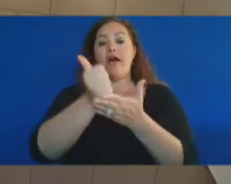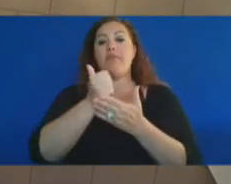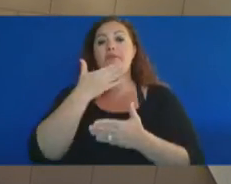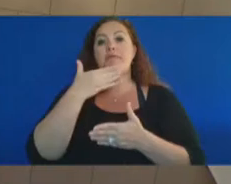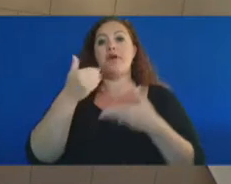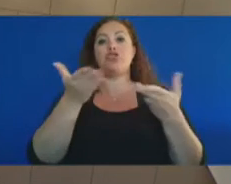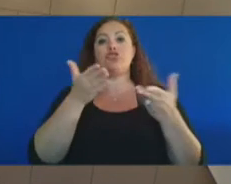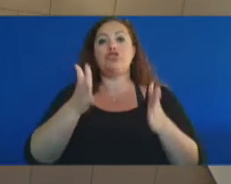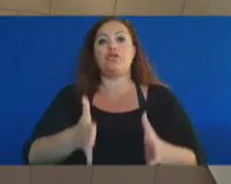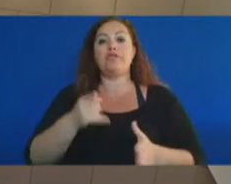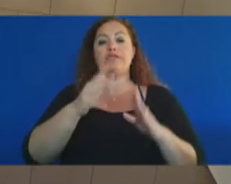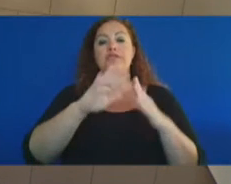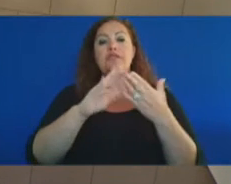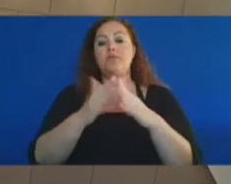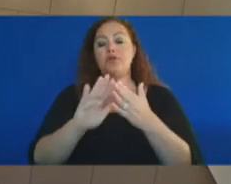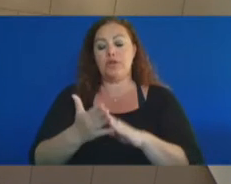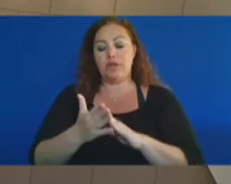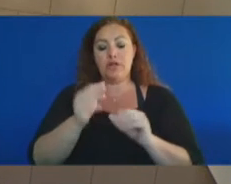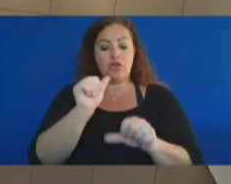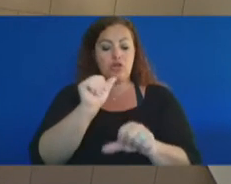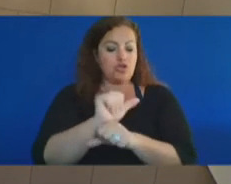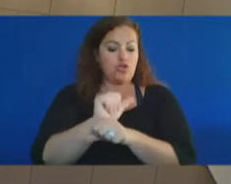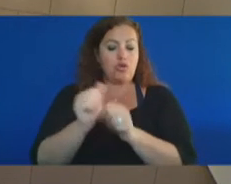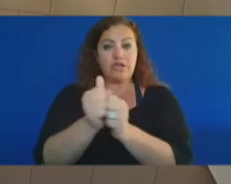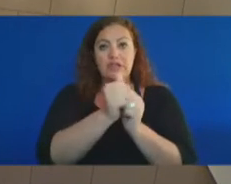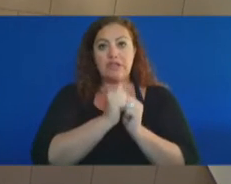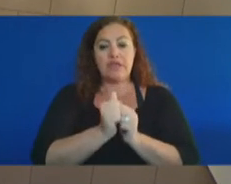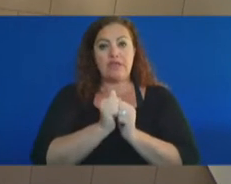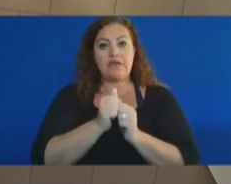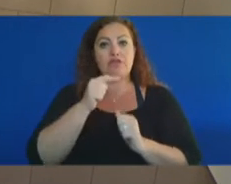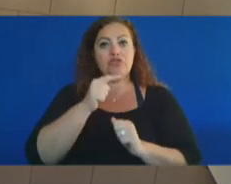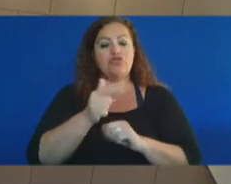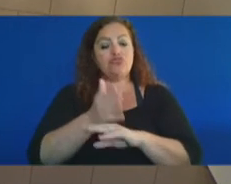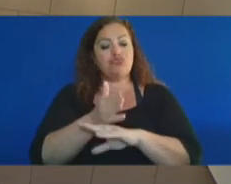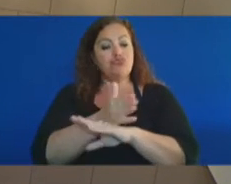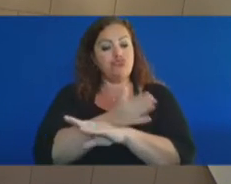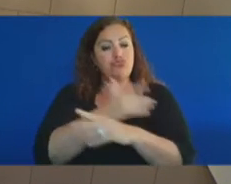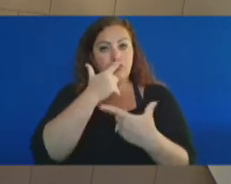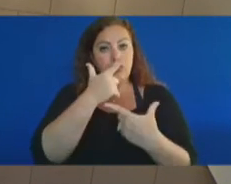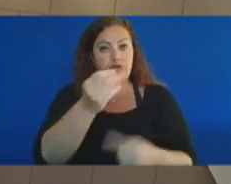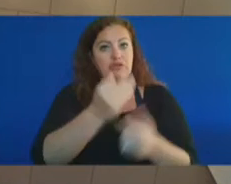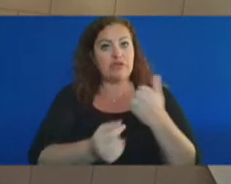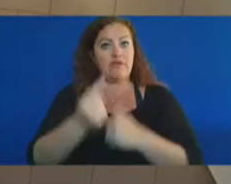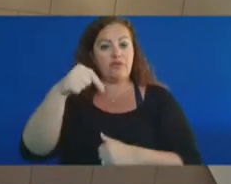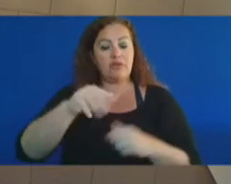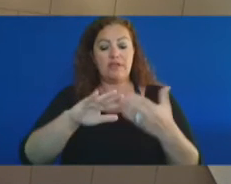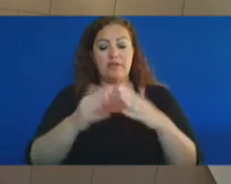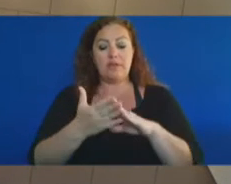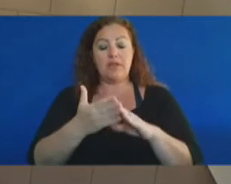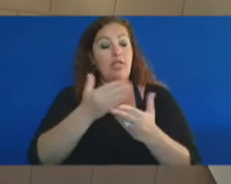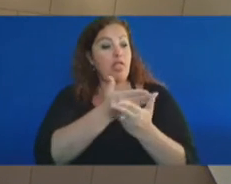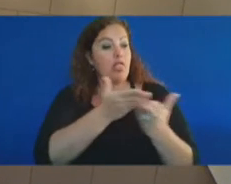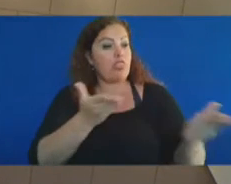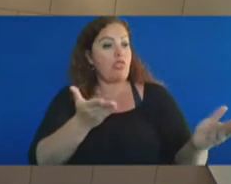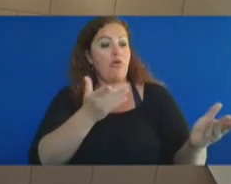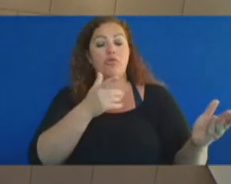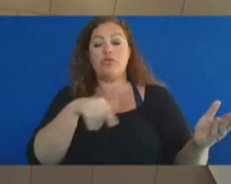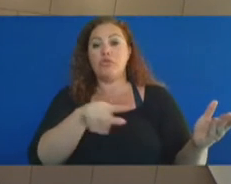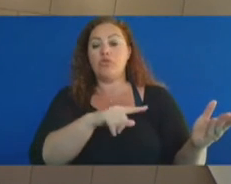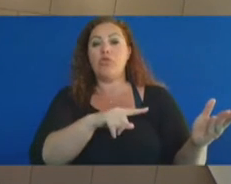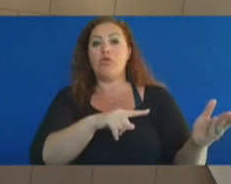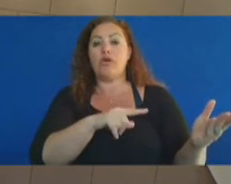our Community to work together to further the interests of everyone in the community those who are